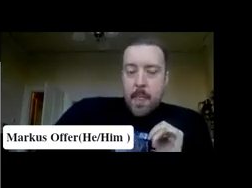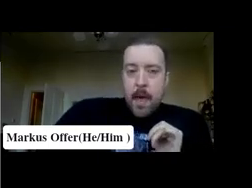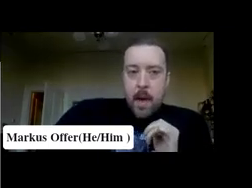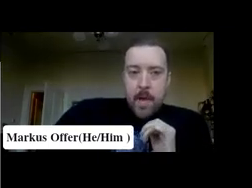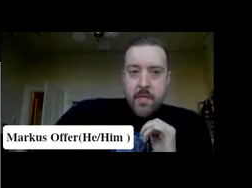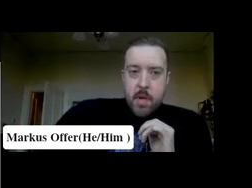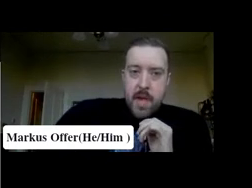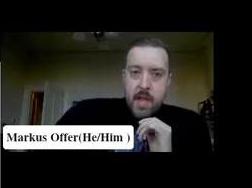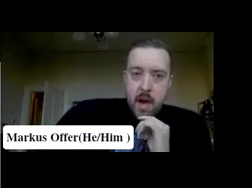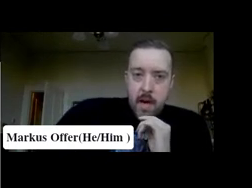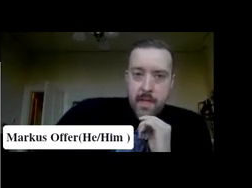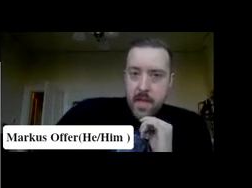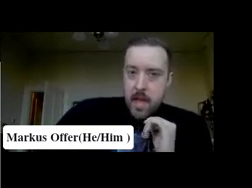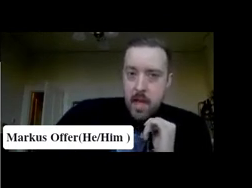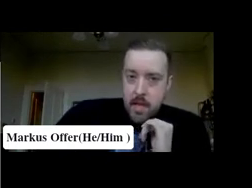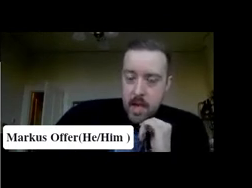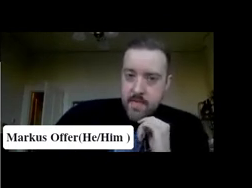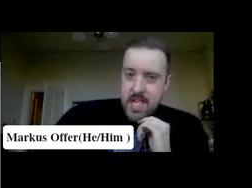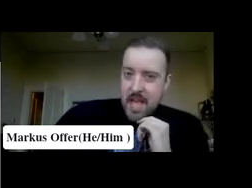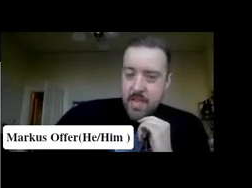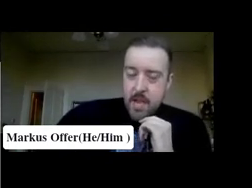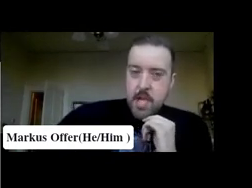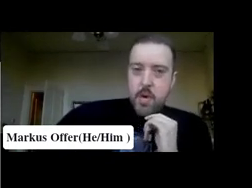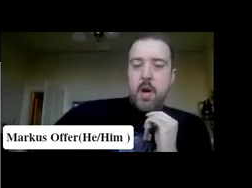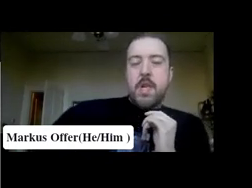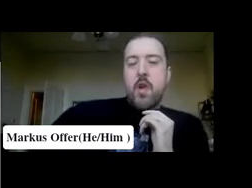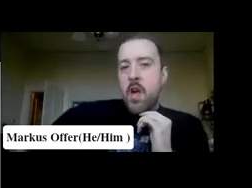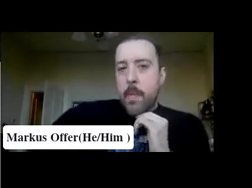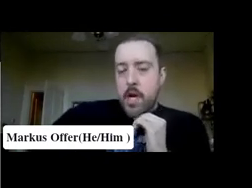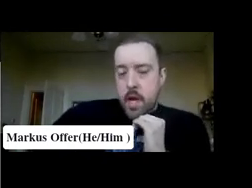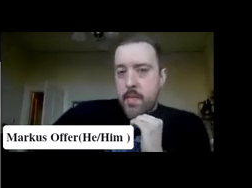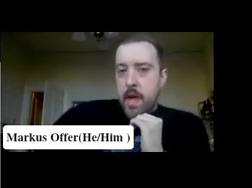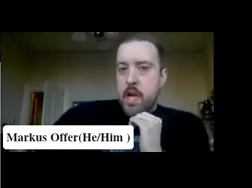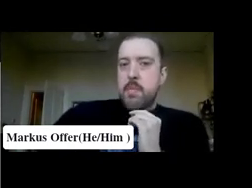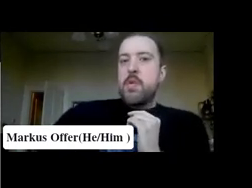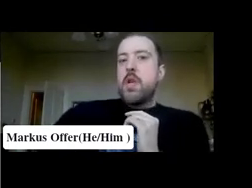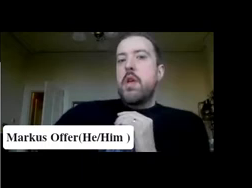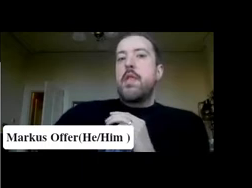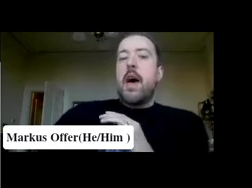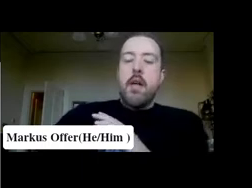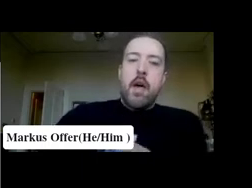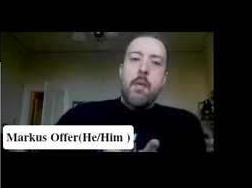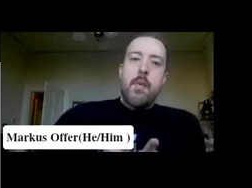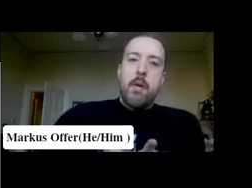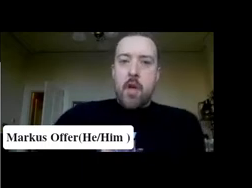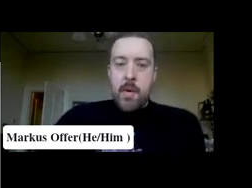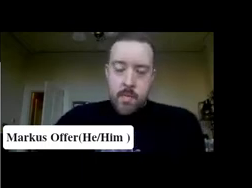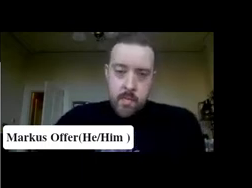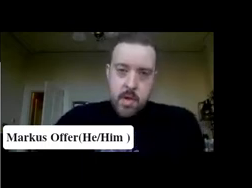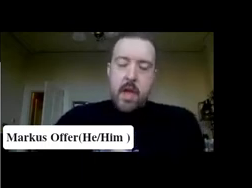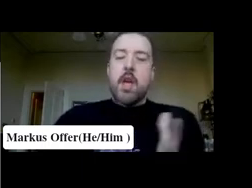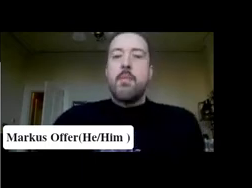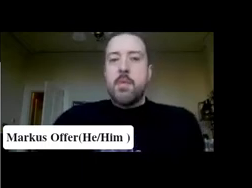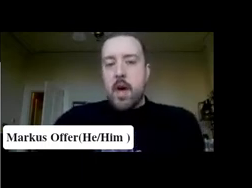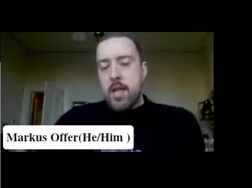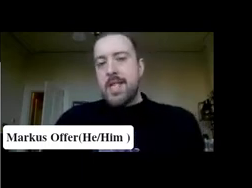possible. Everyone was paid a 15K tax-free stipend. So it's a learning opportunity as opposed to that employment.